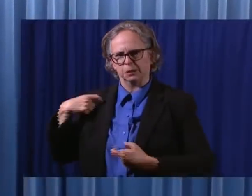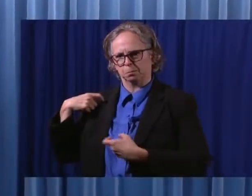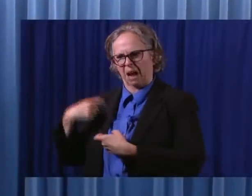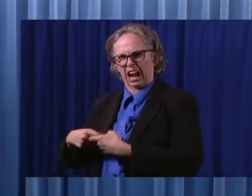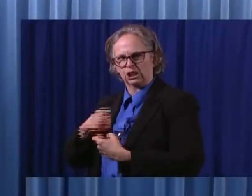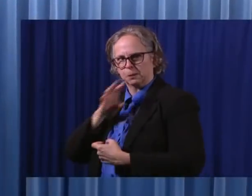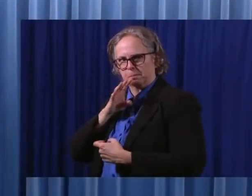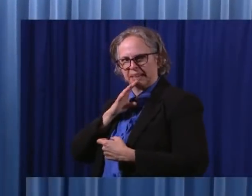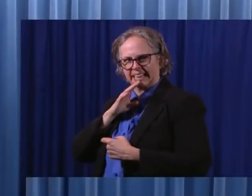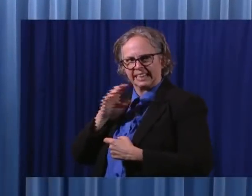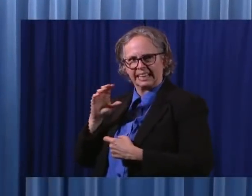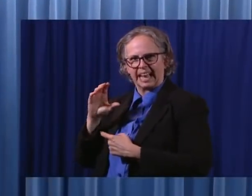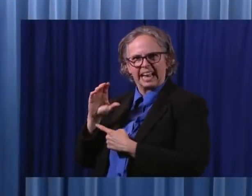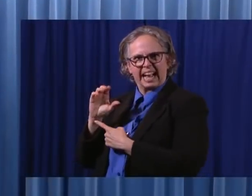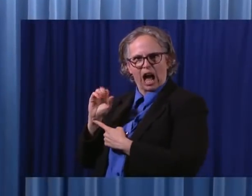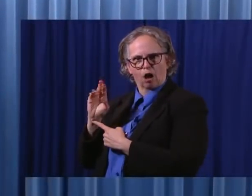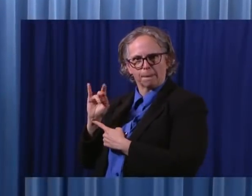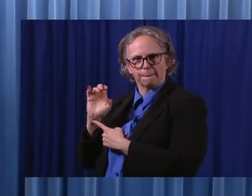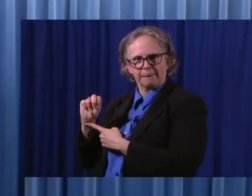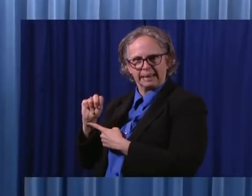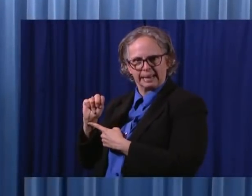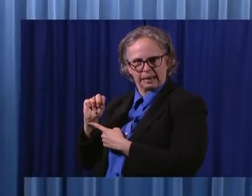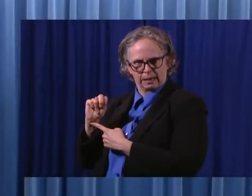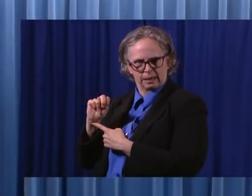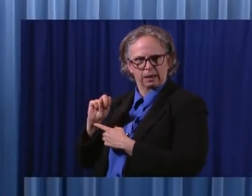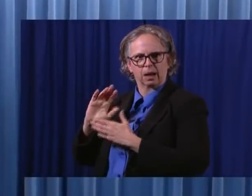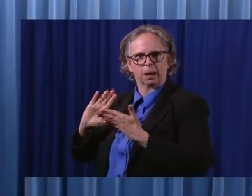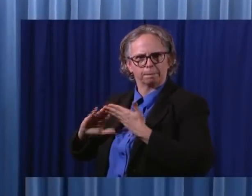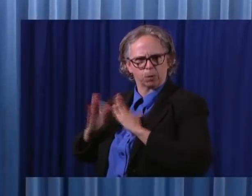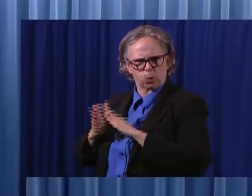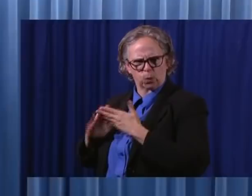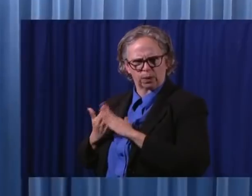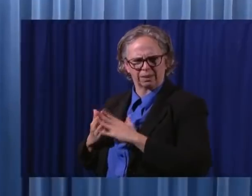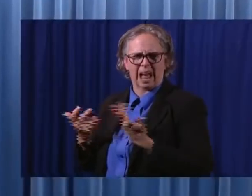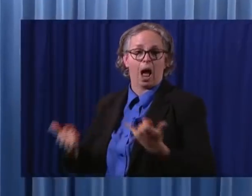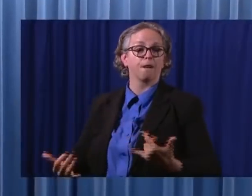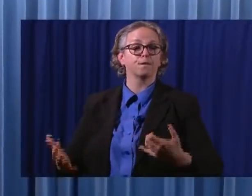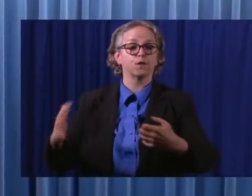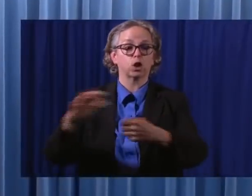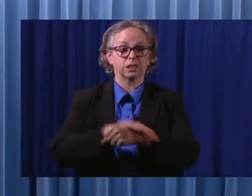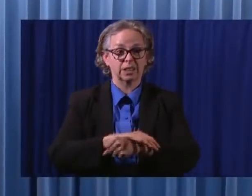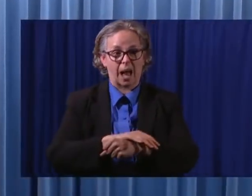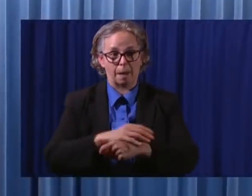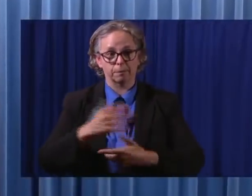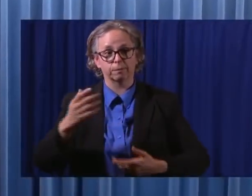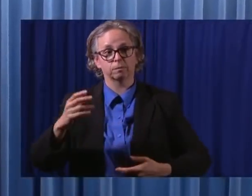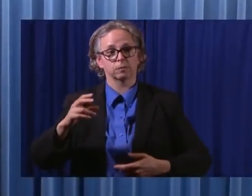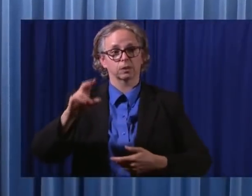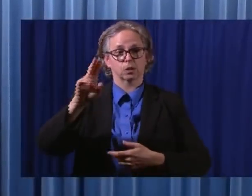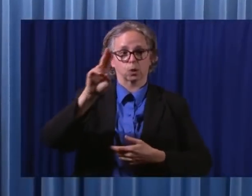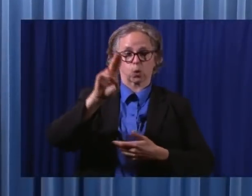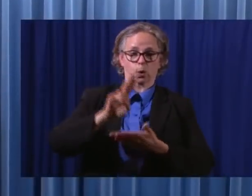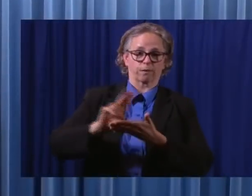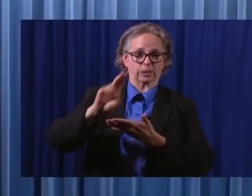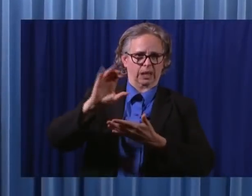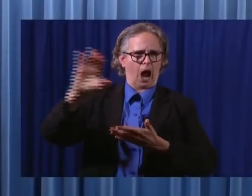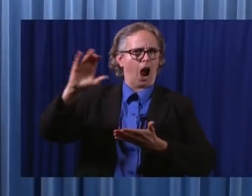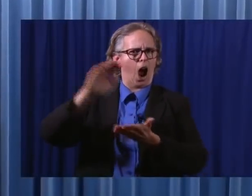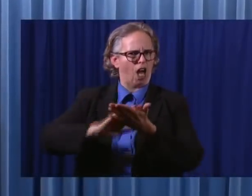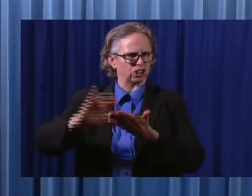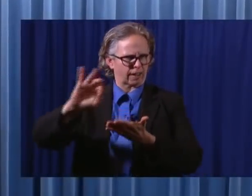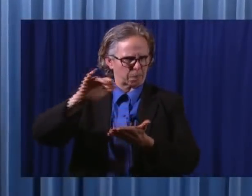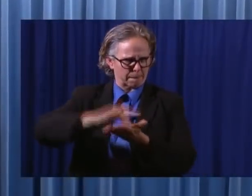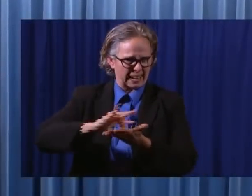decade on the full-time faculty at the University of Cincinnati College of Medicine, and has also served on the faculty of the Wright State